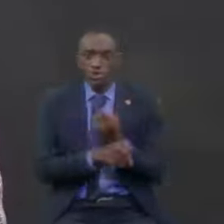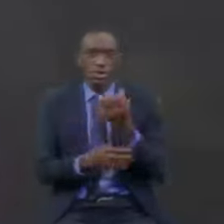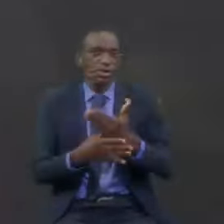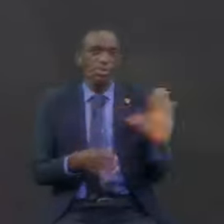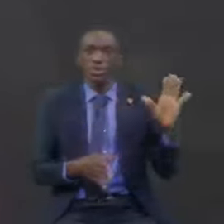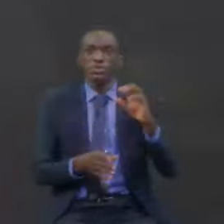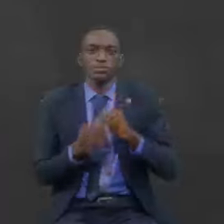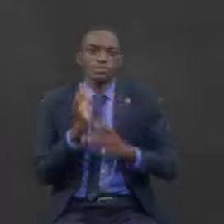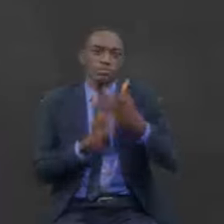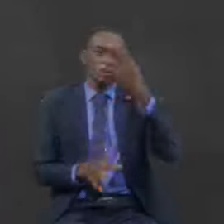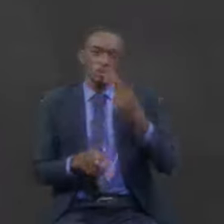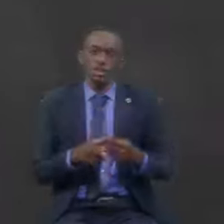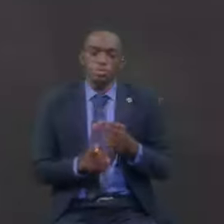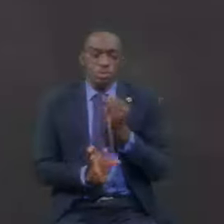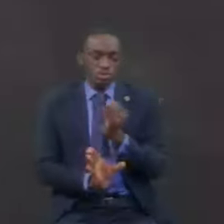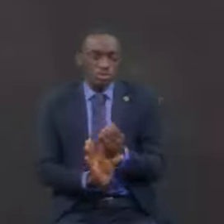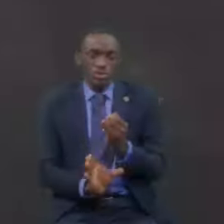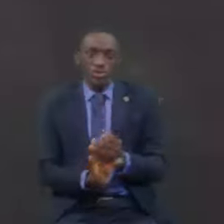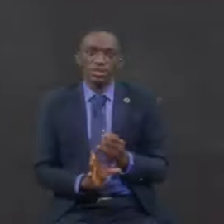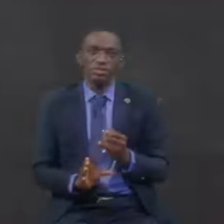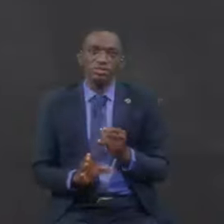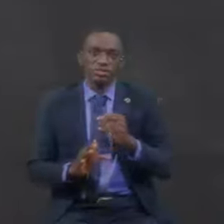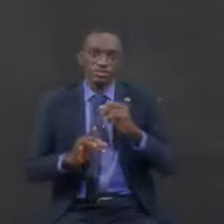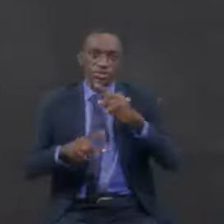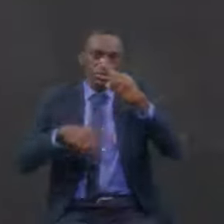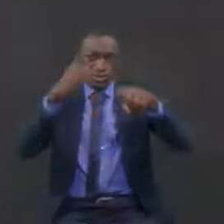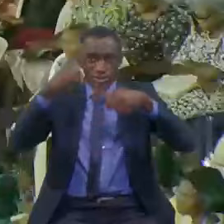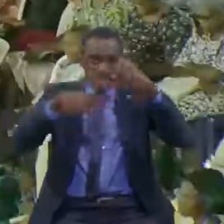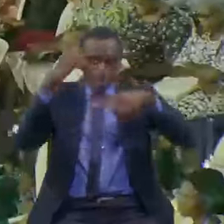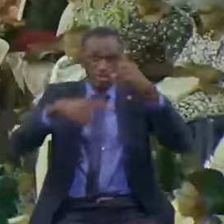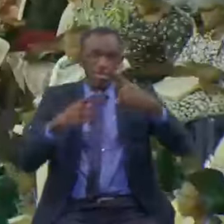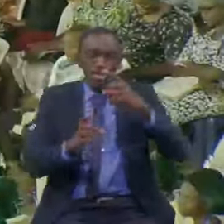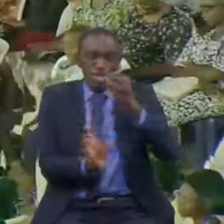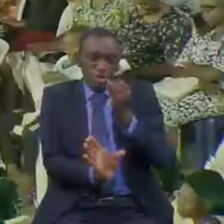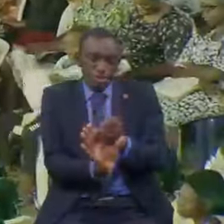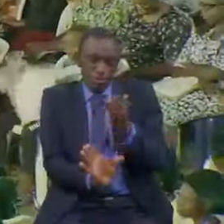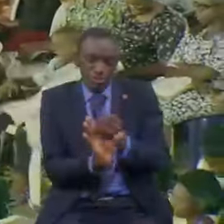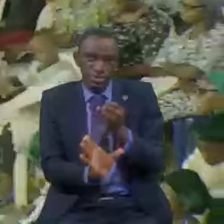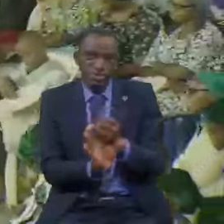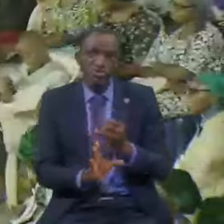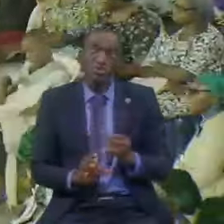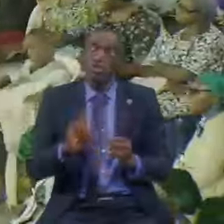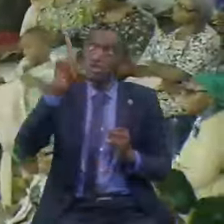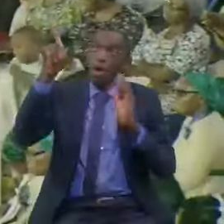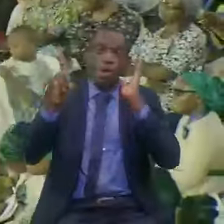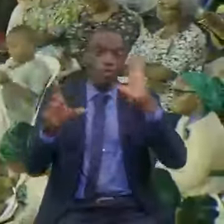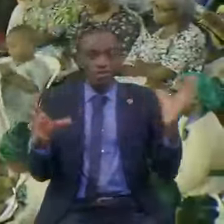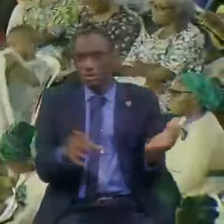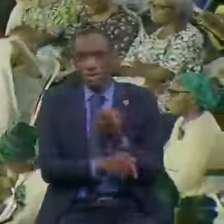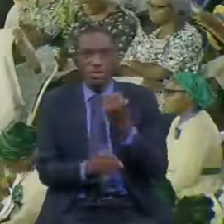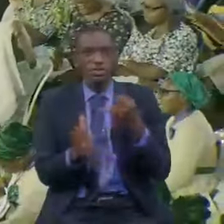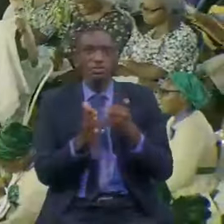Impotence, help me shout that word, impotence. Impotence. It'll take impotence away from you